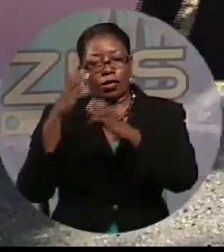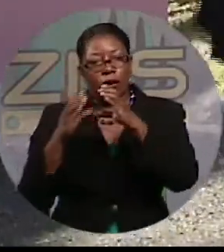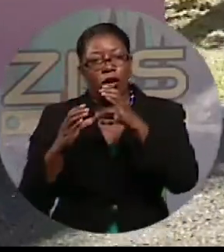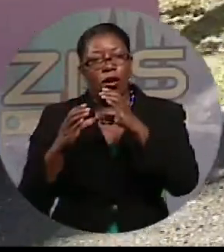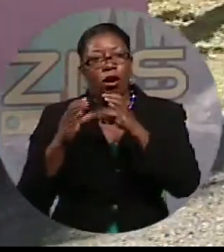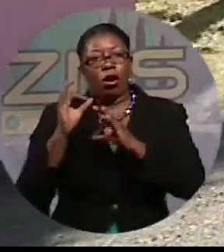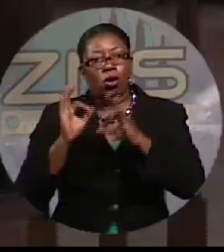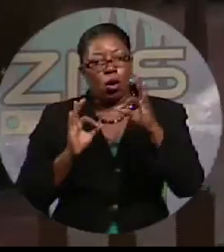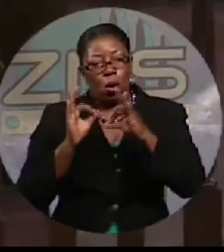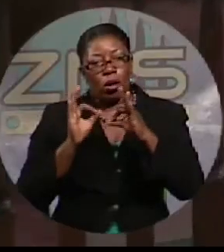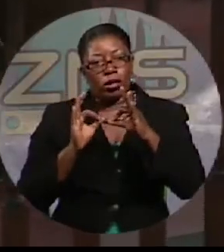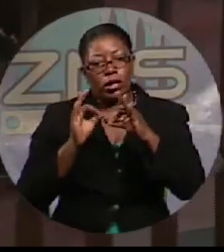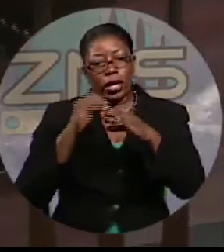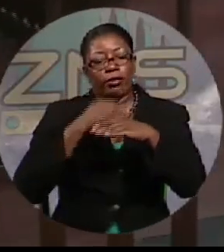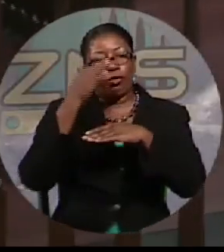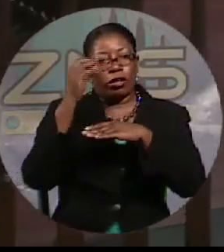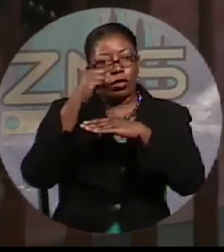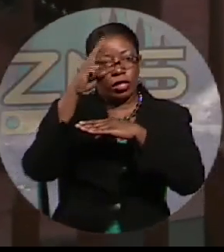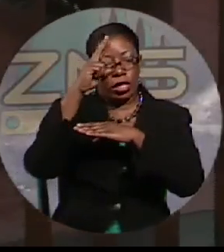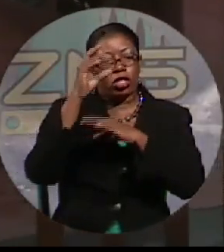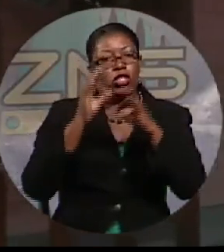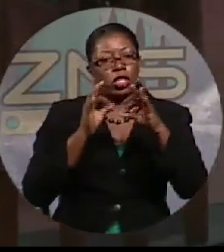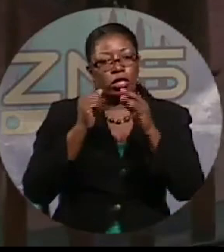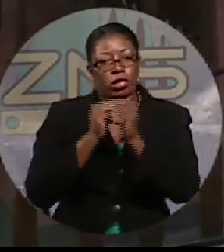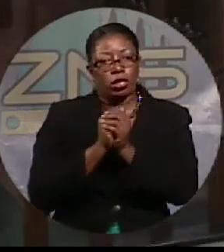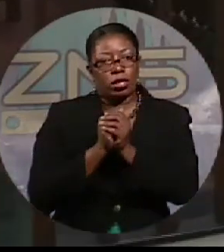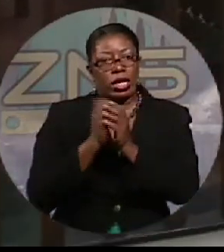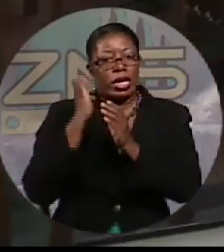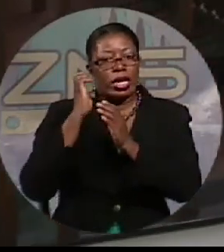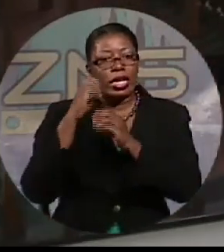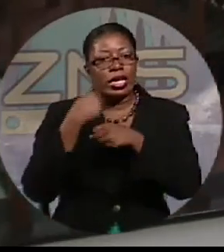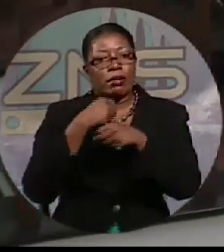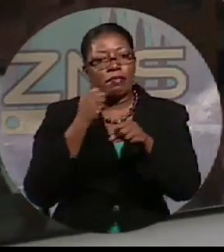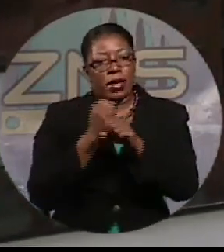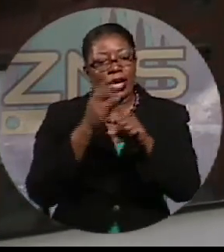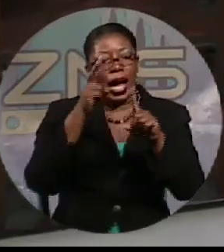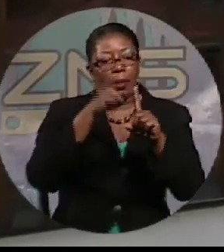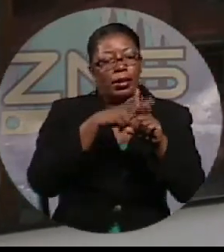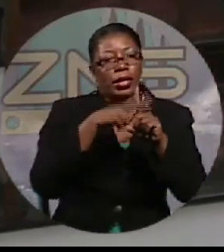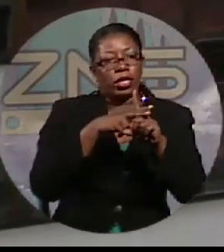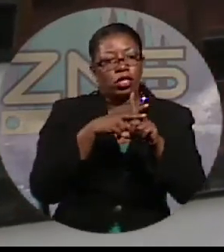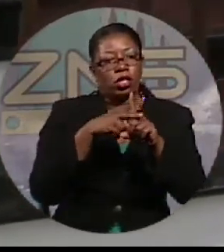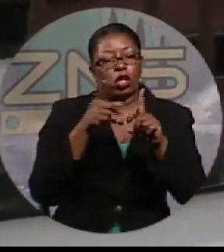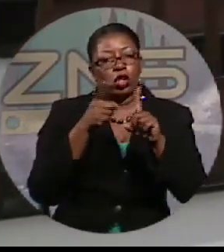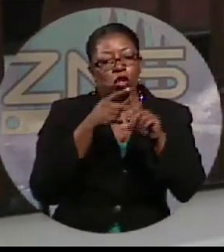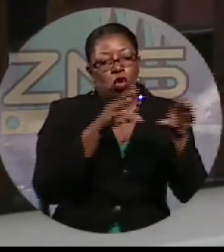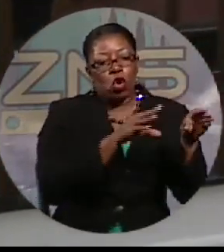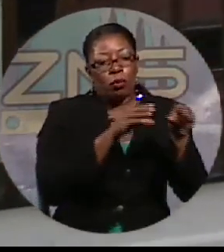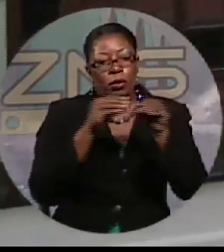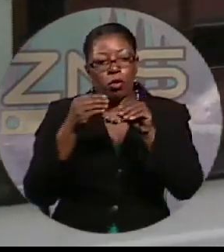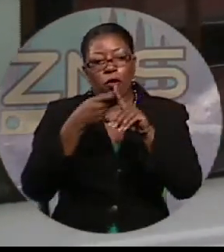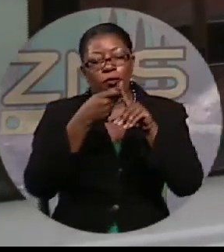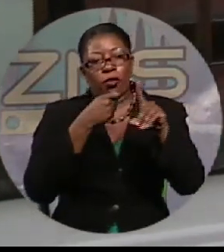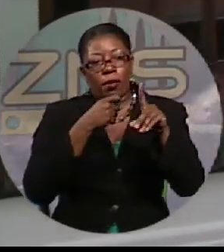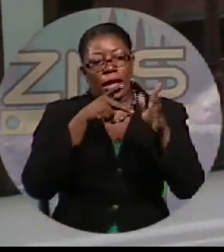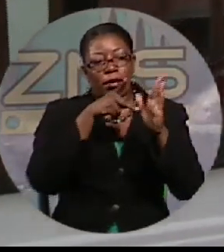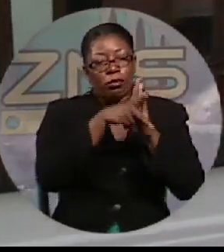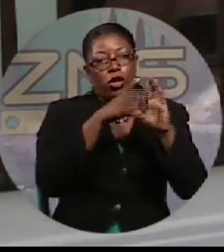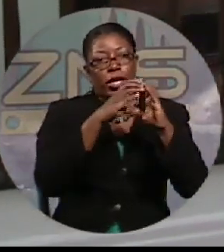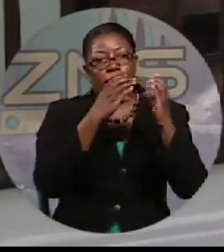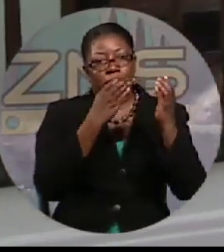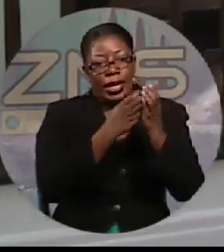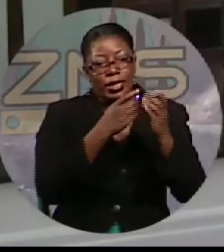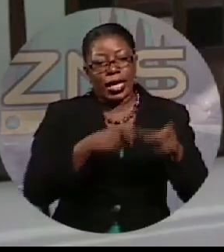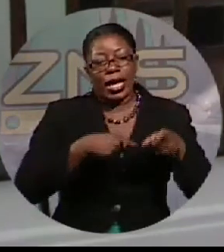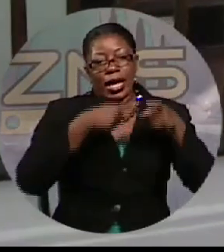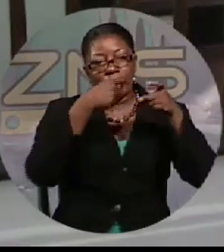of a senior justice. Mangra said he made application to have himself removed as counsel in the murder trial and he eventually handed the case off to